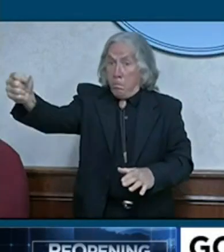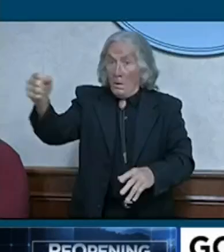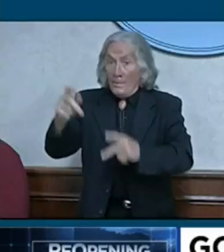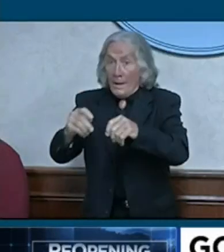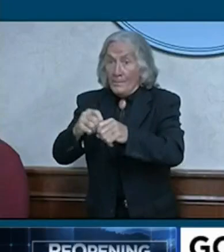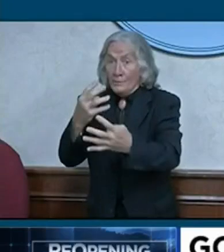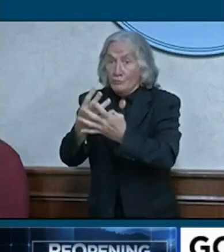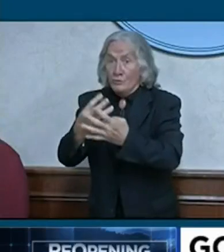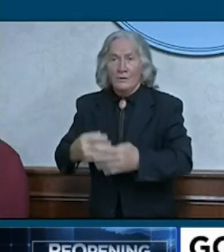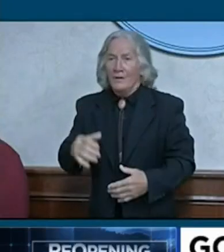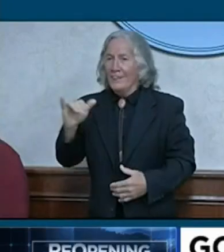is the wrong approach.